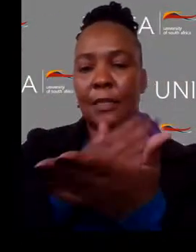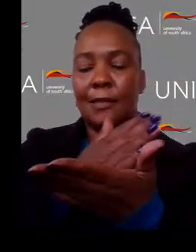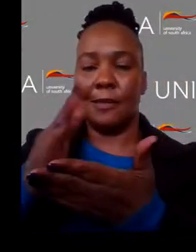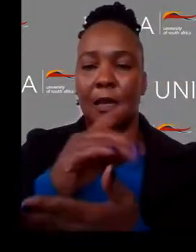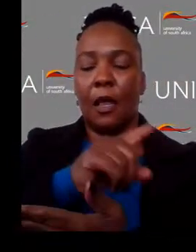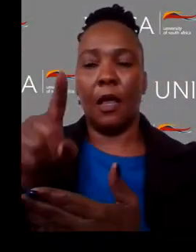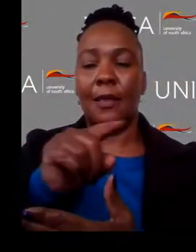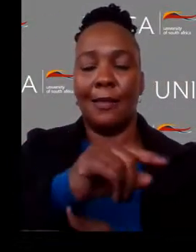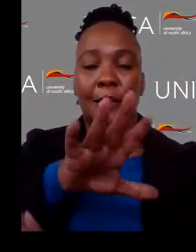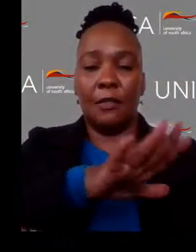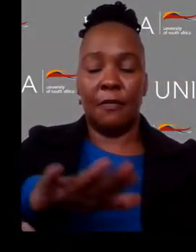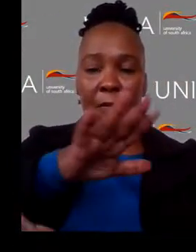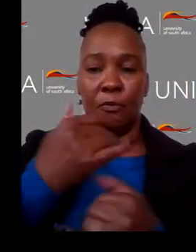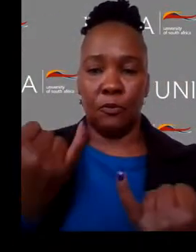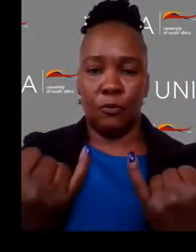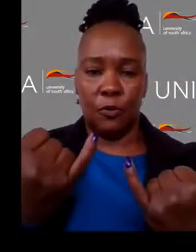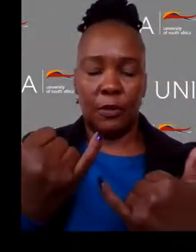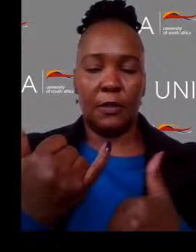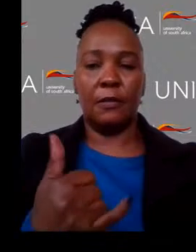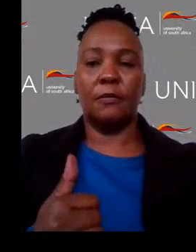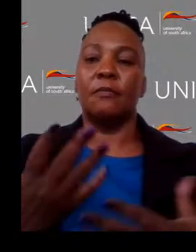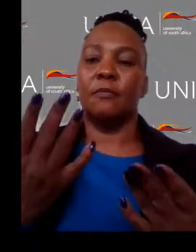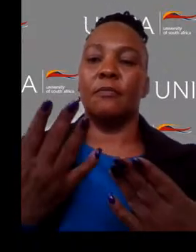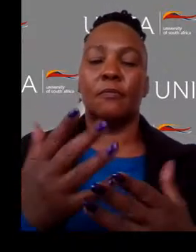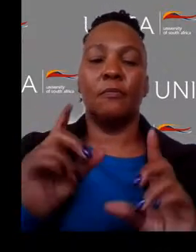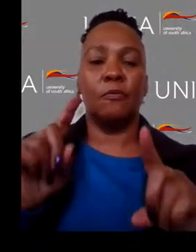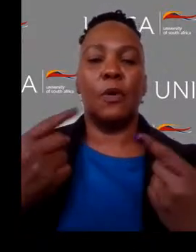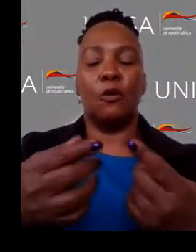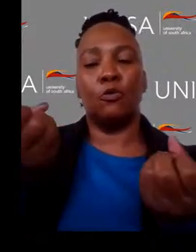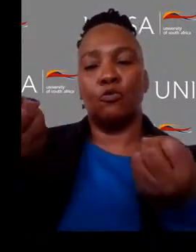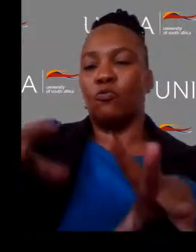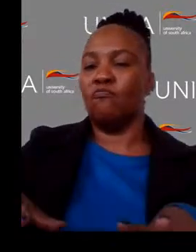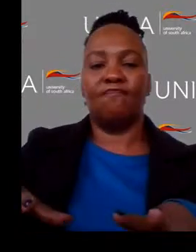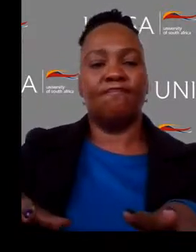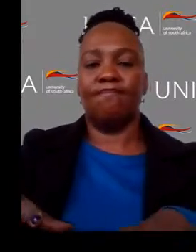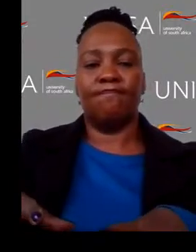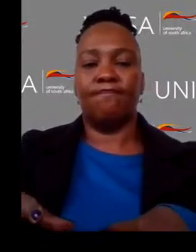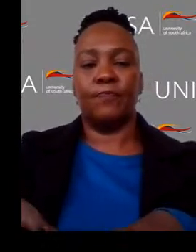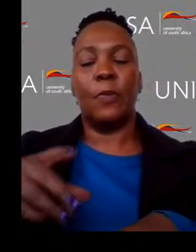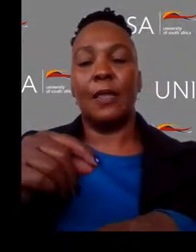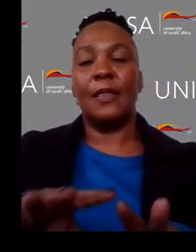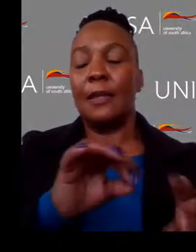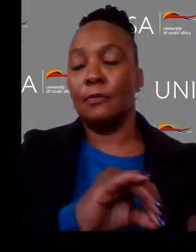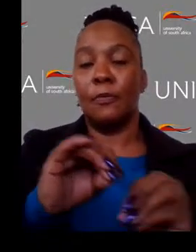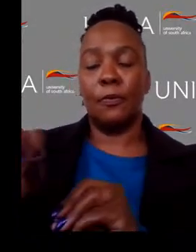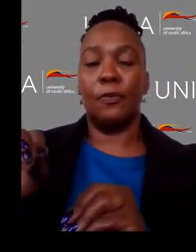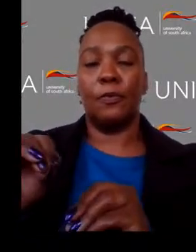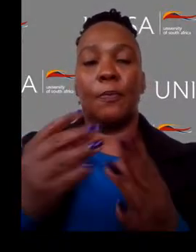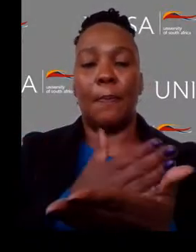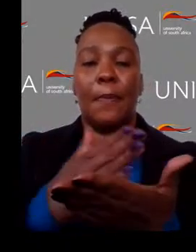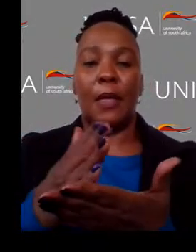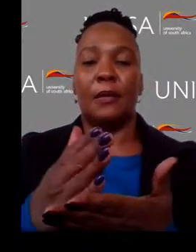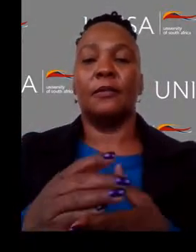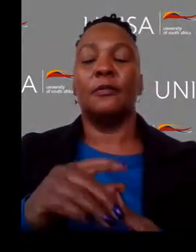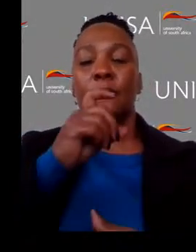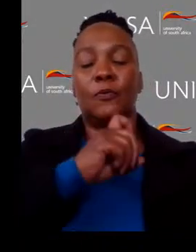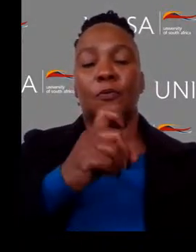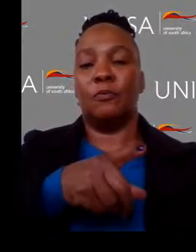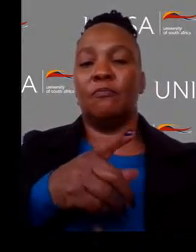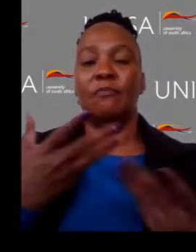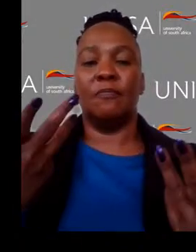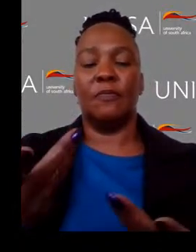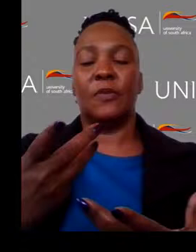this platform today, you might not have to use these escalation paths, but we are here